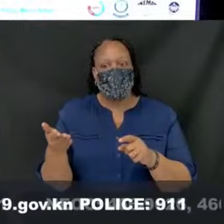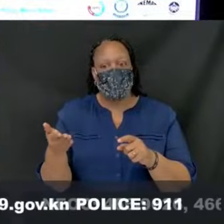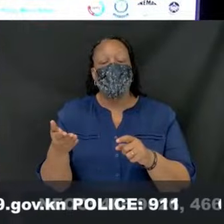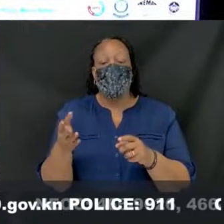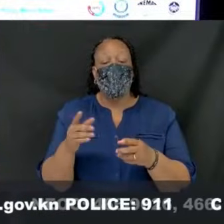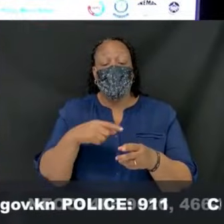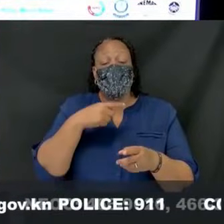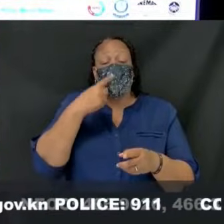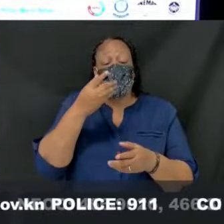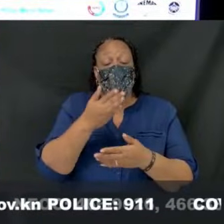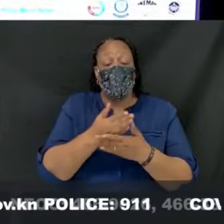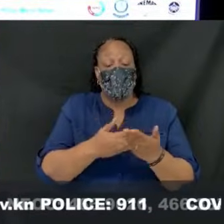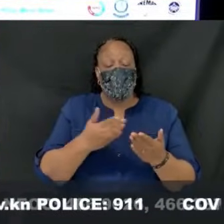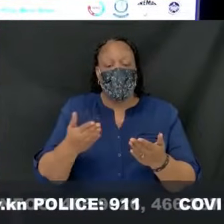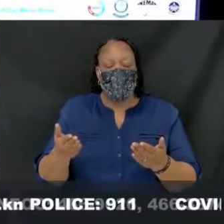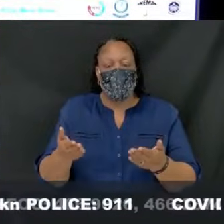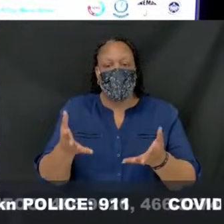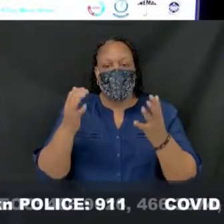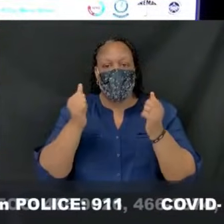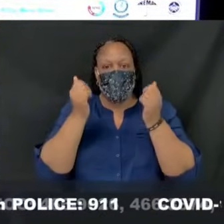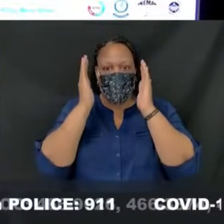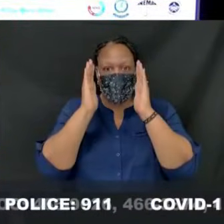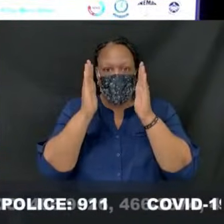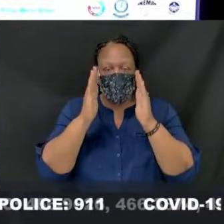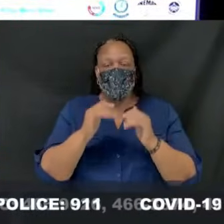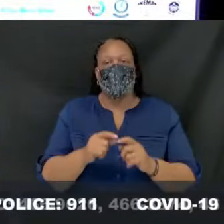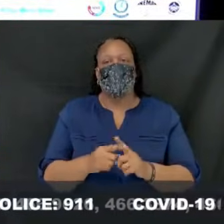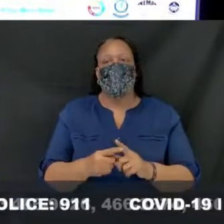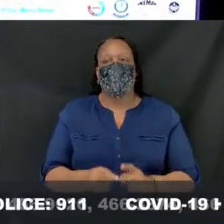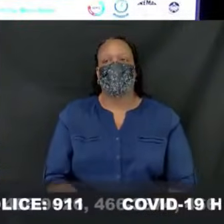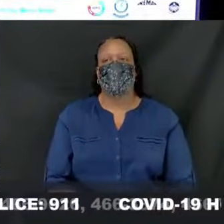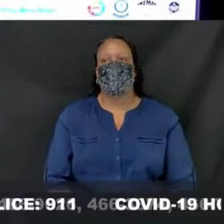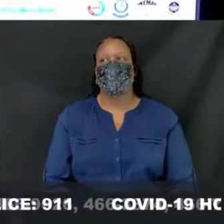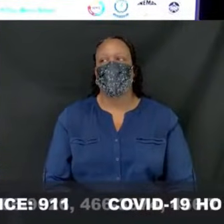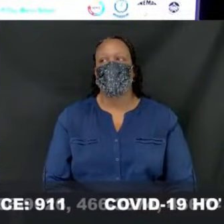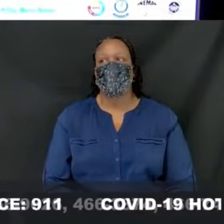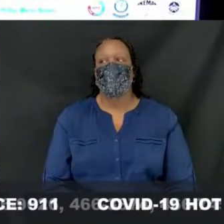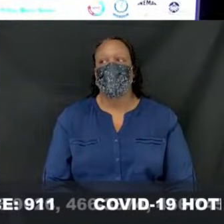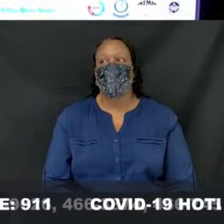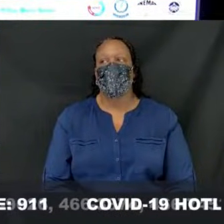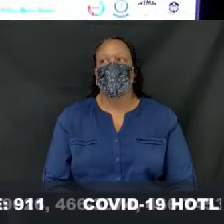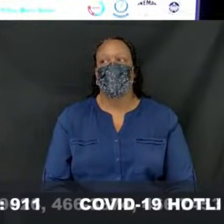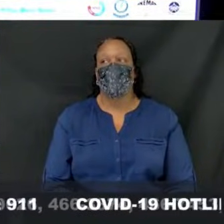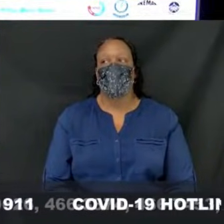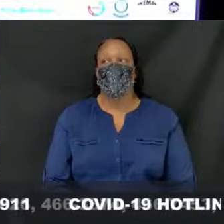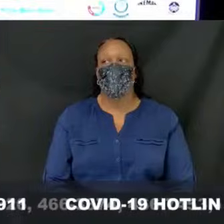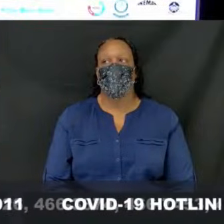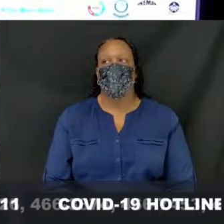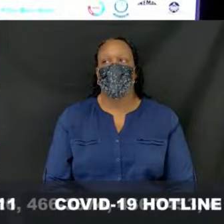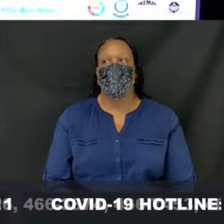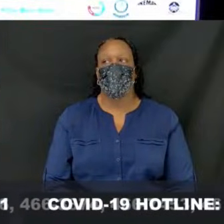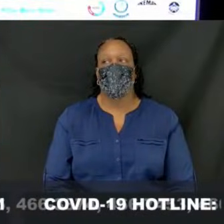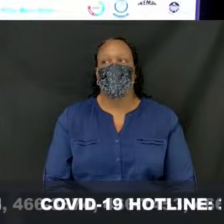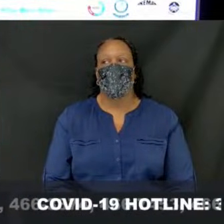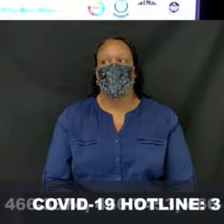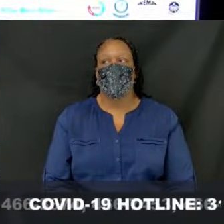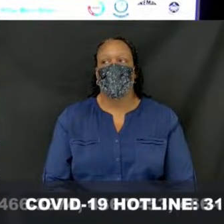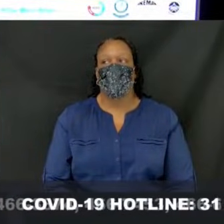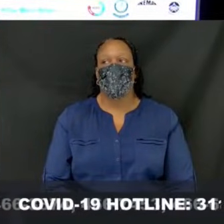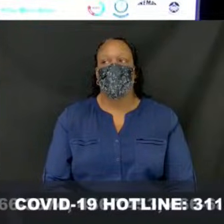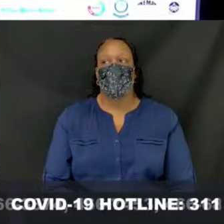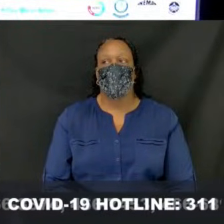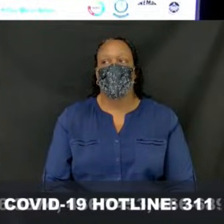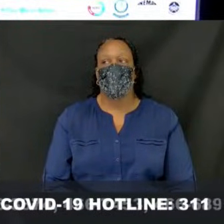activities to your attention. First, I want to start off by informing you how we have done things with the